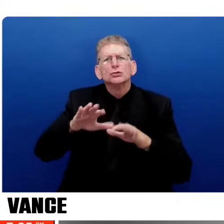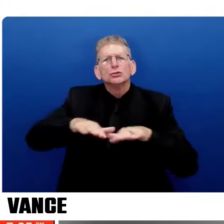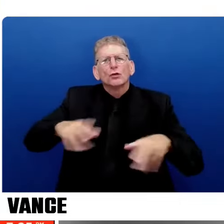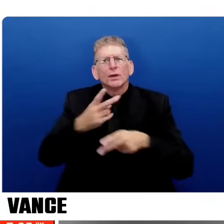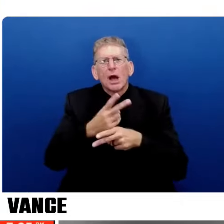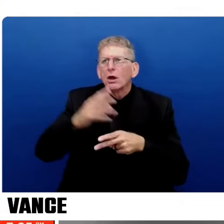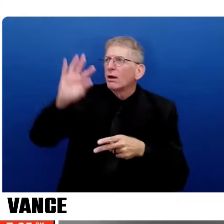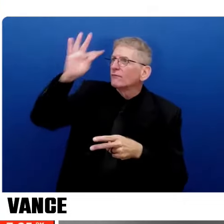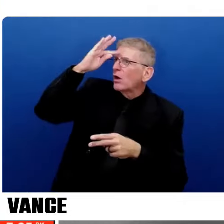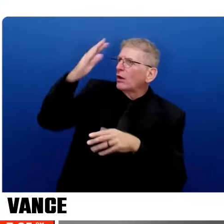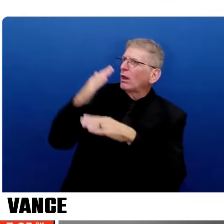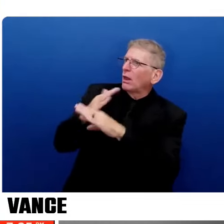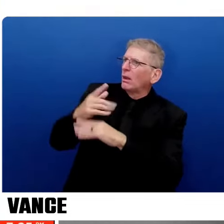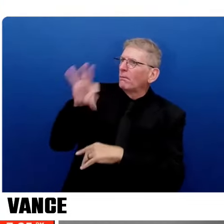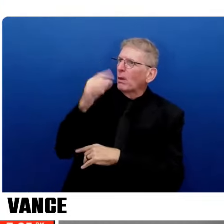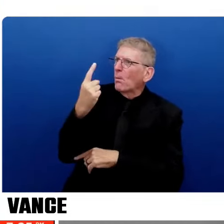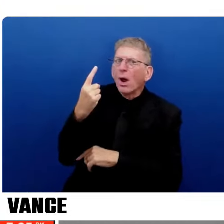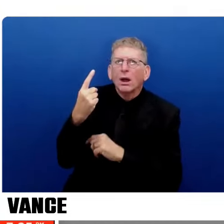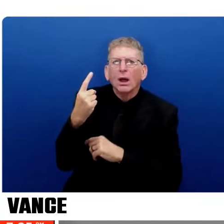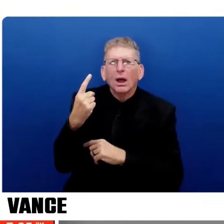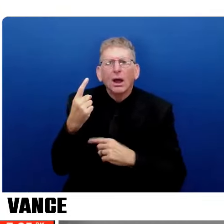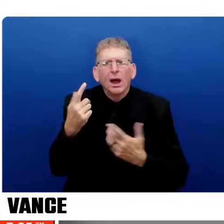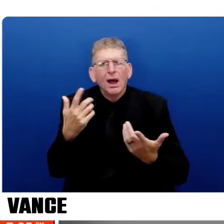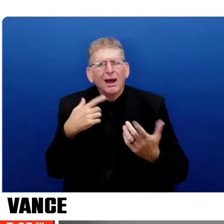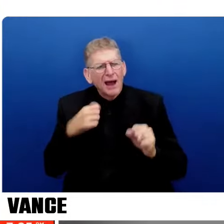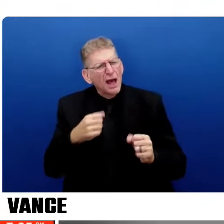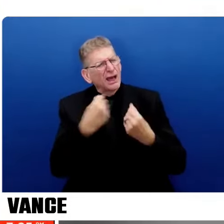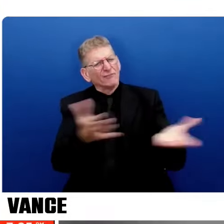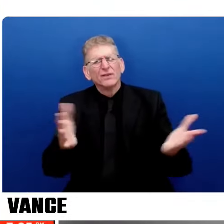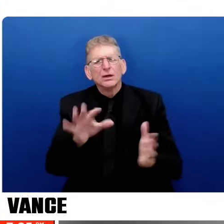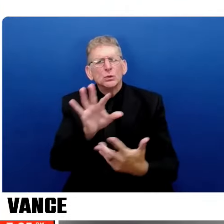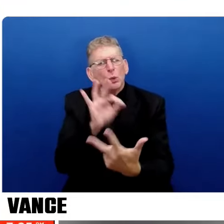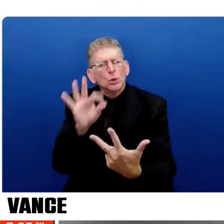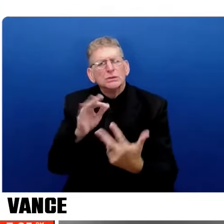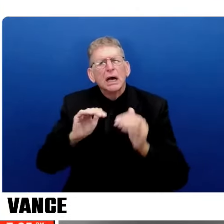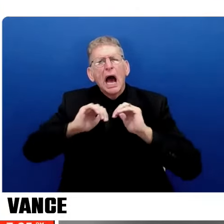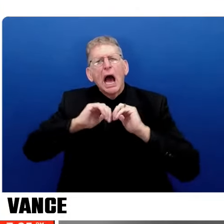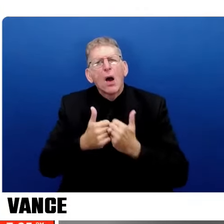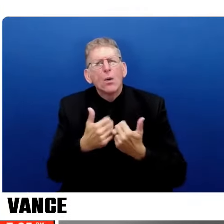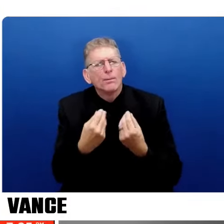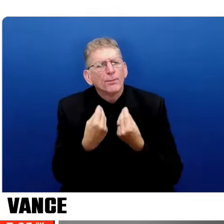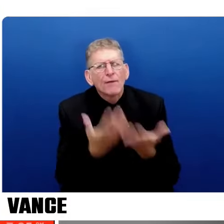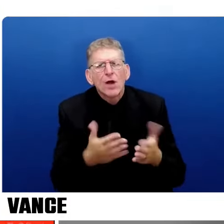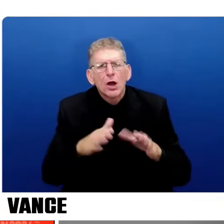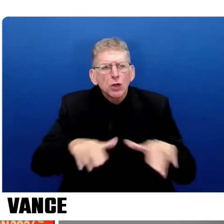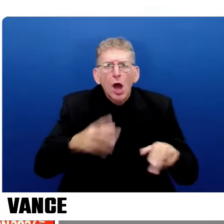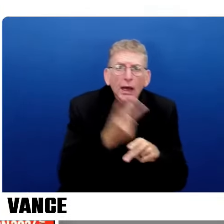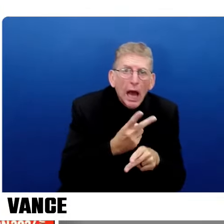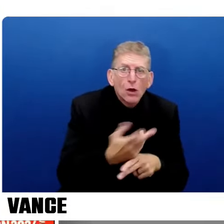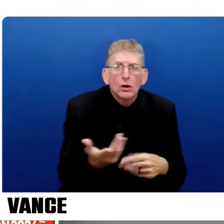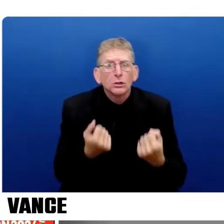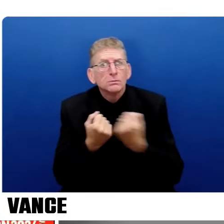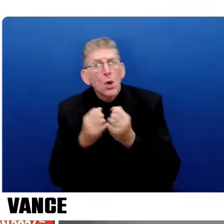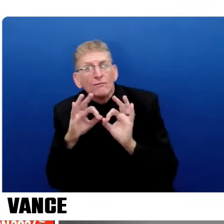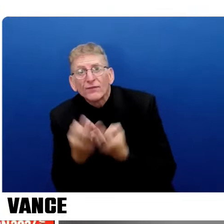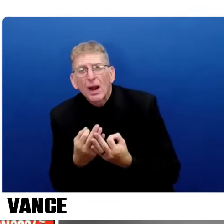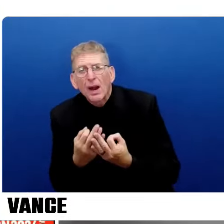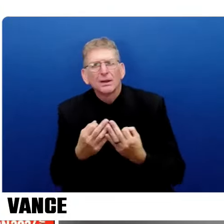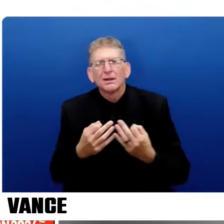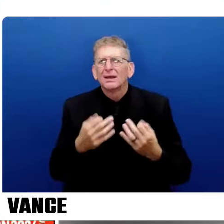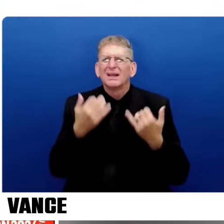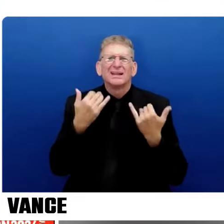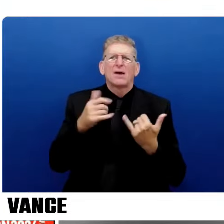deliver family care and how we promote child care because, look, it is unacceptable. And, you know, of course, Tim and I have been on the campaign trail a lot the